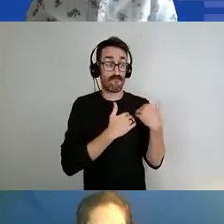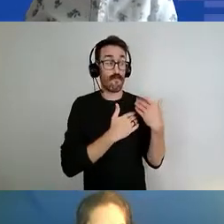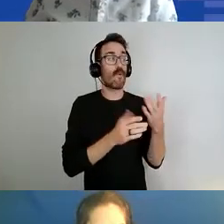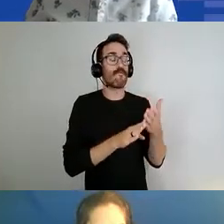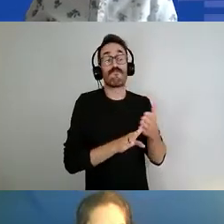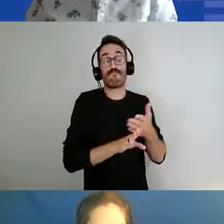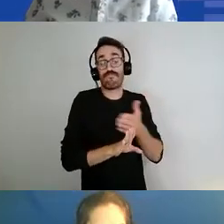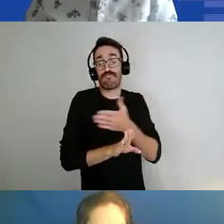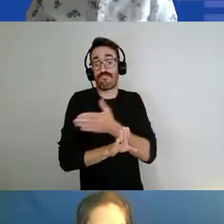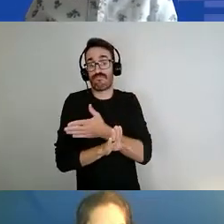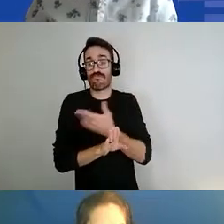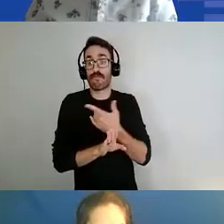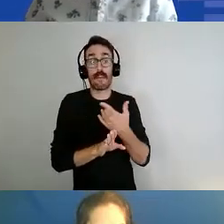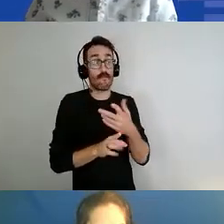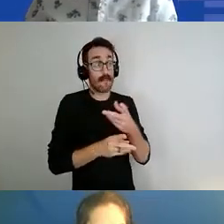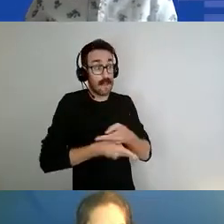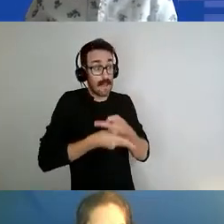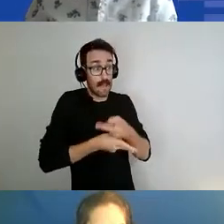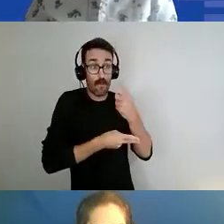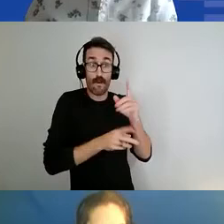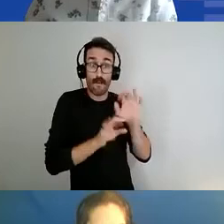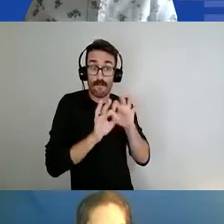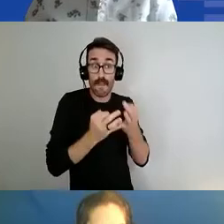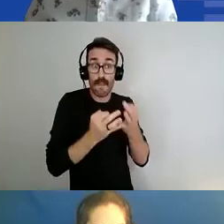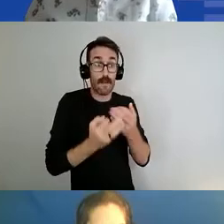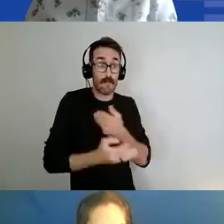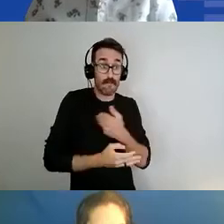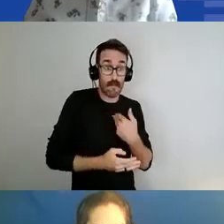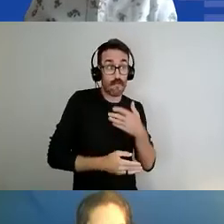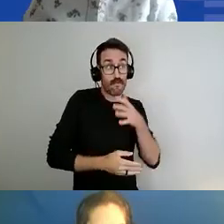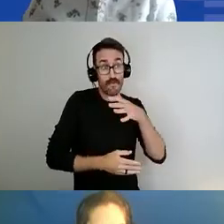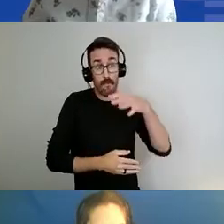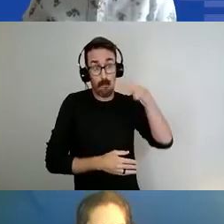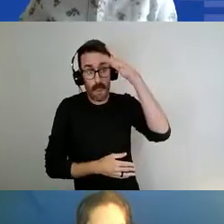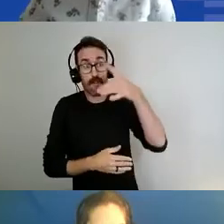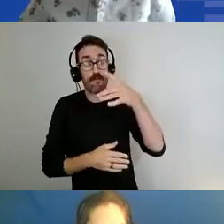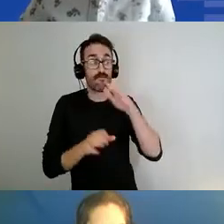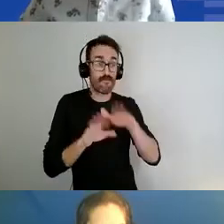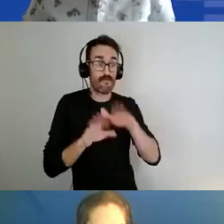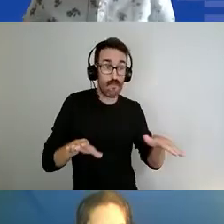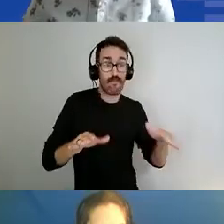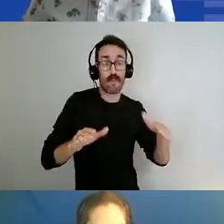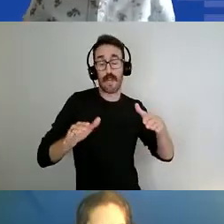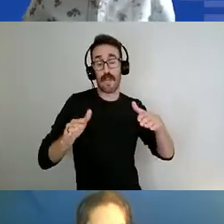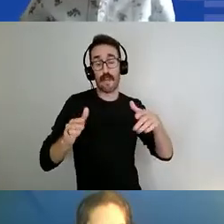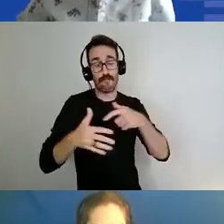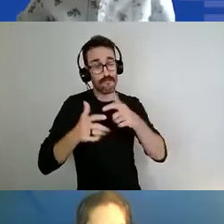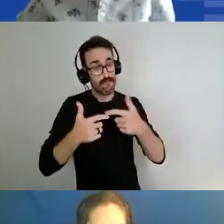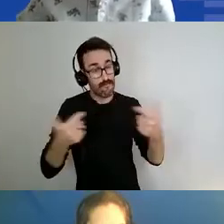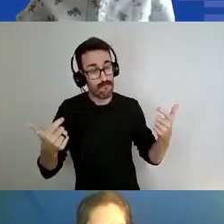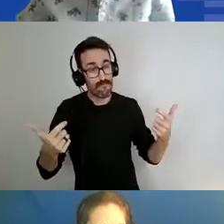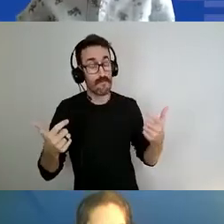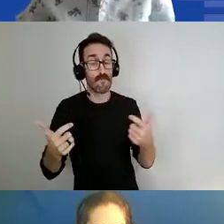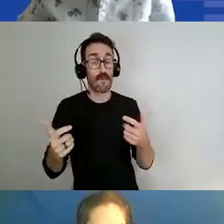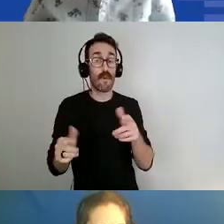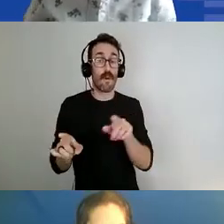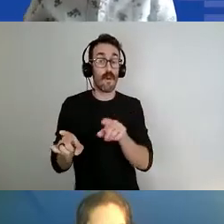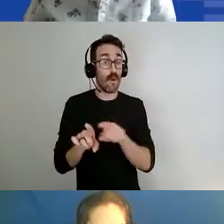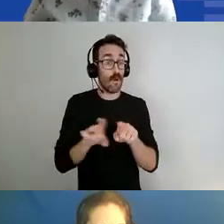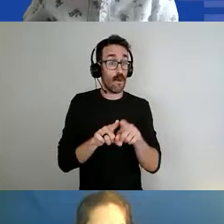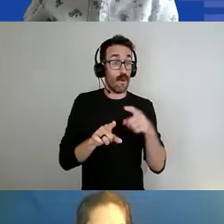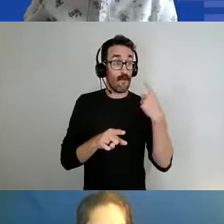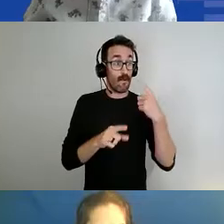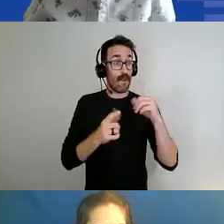previously a primary carer for other family members, so parents, children, and also from